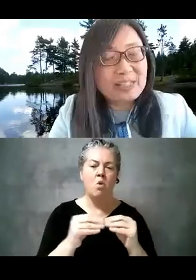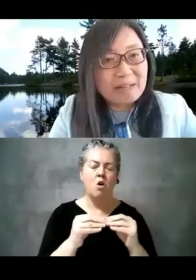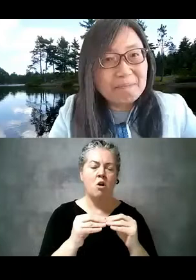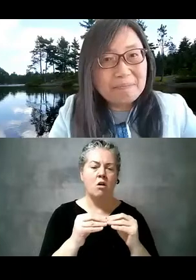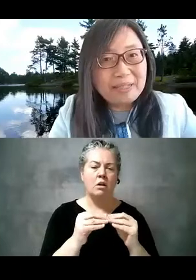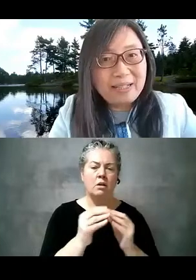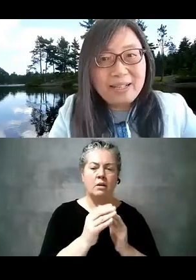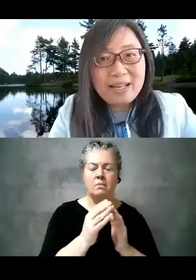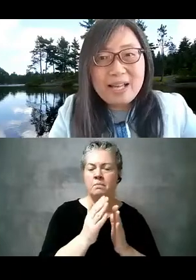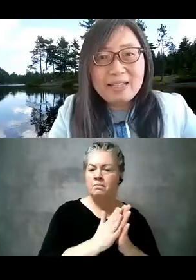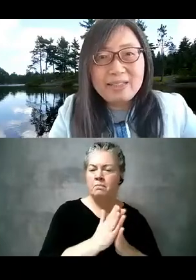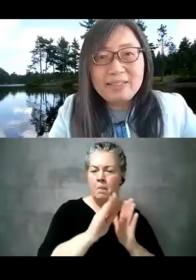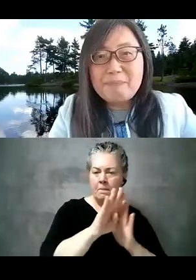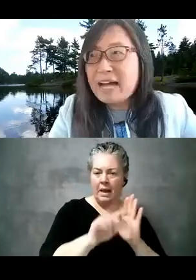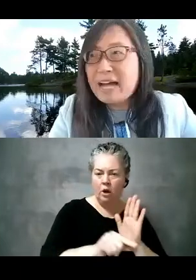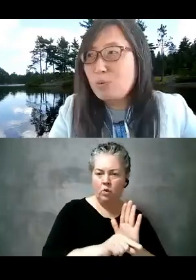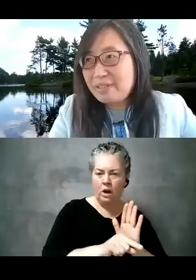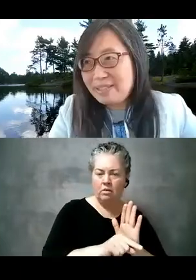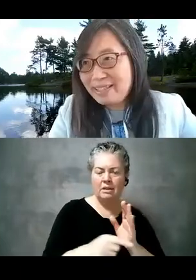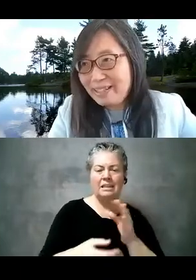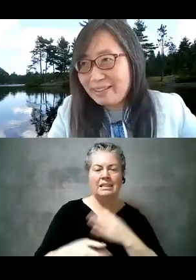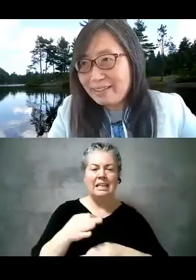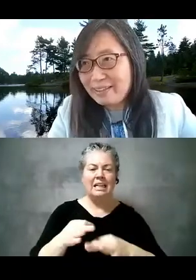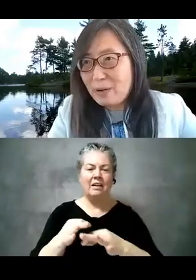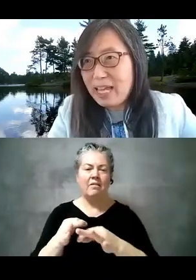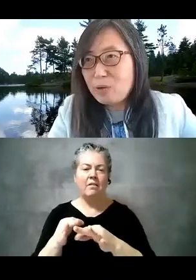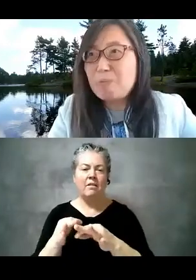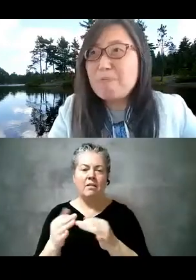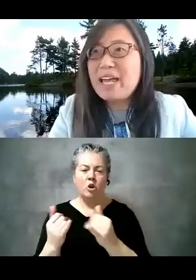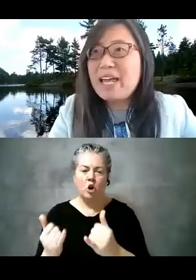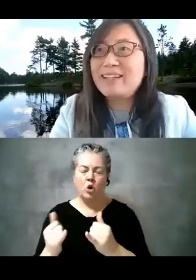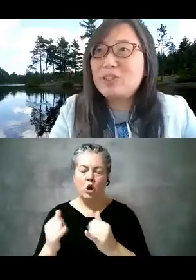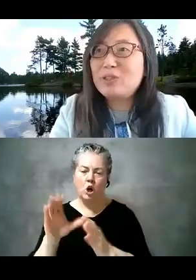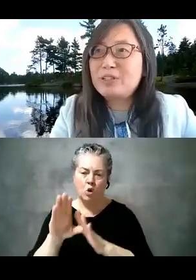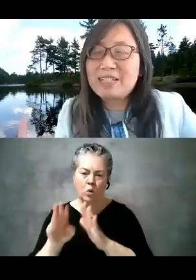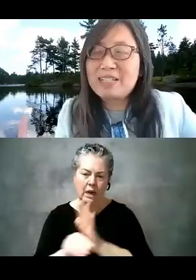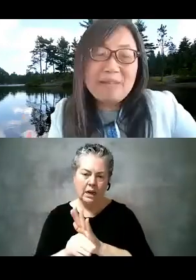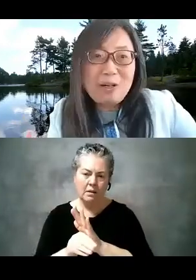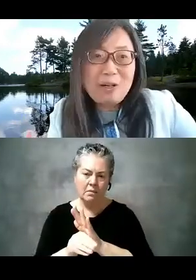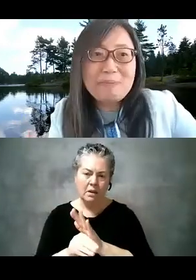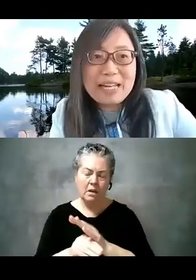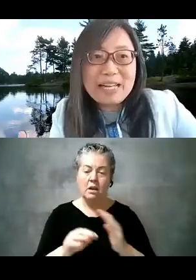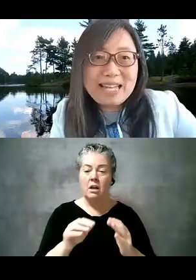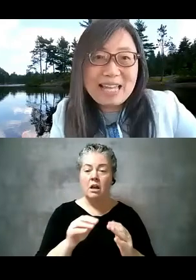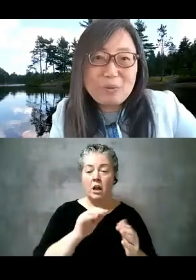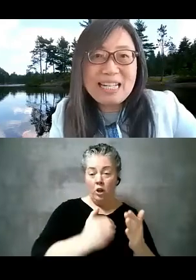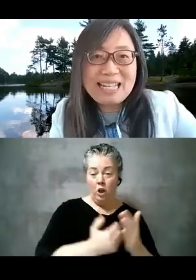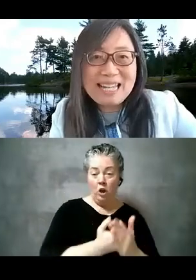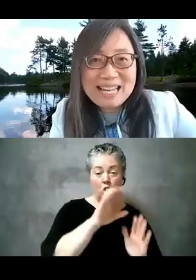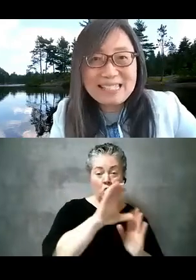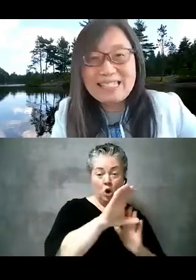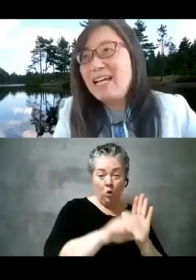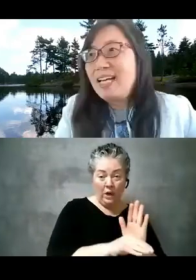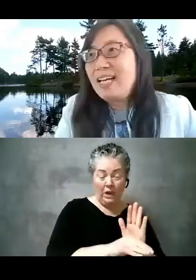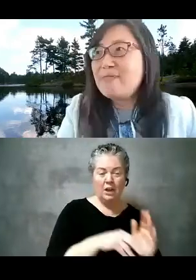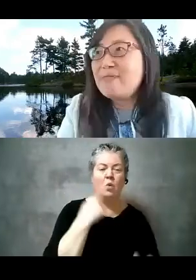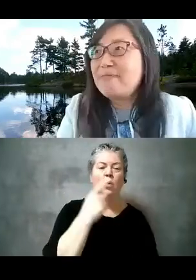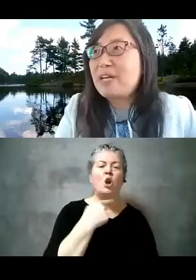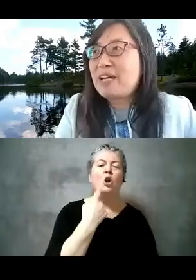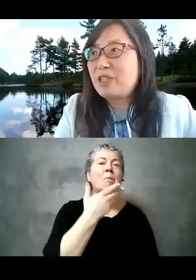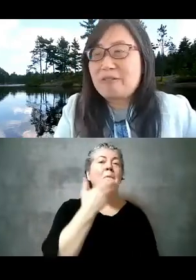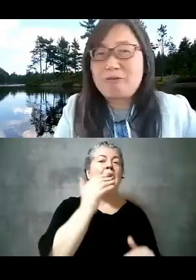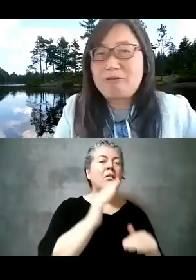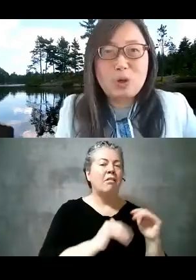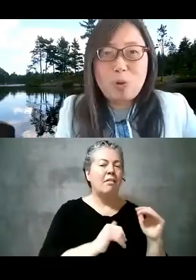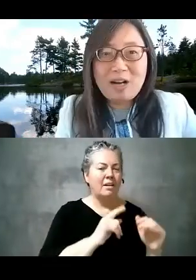current curriculum, the bias will sneak in, right? It will make the new curriculum looks better than it really is, even after